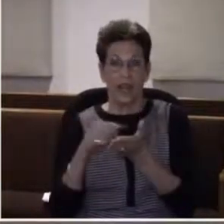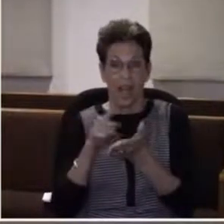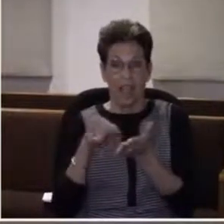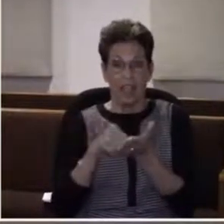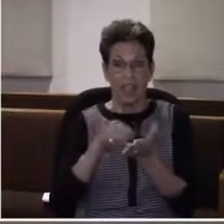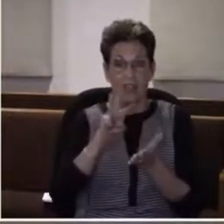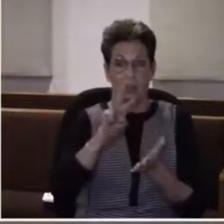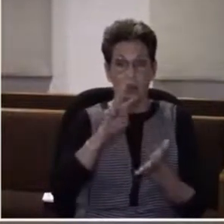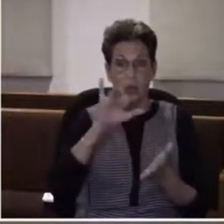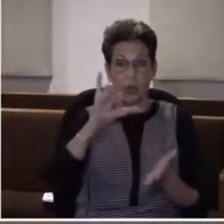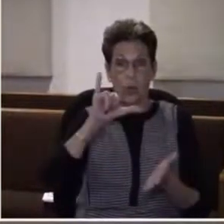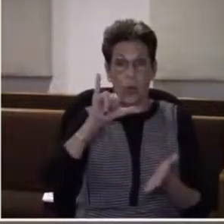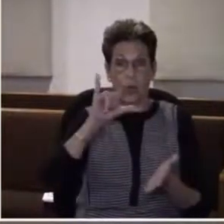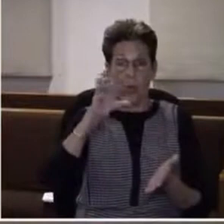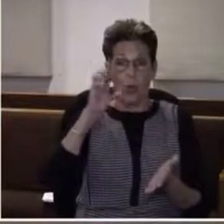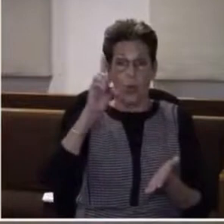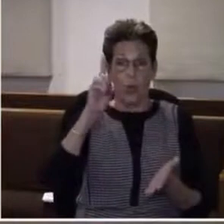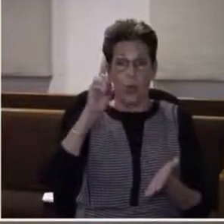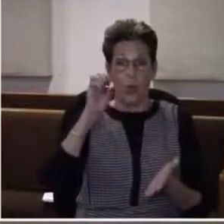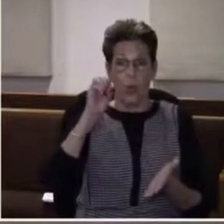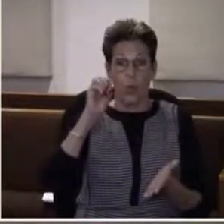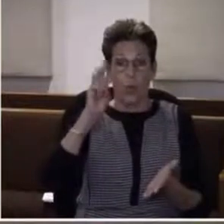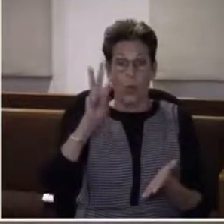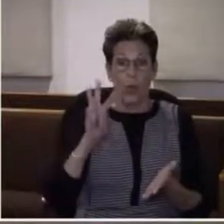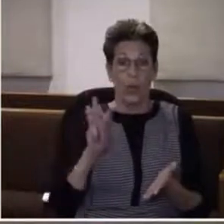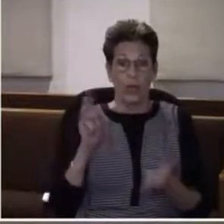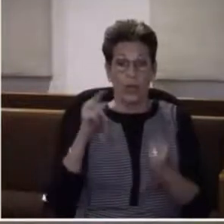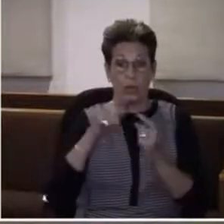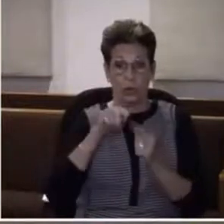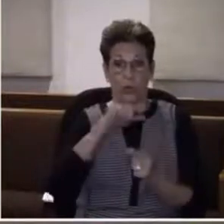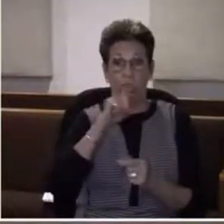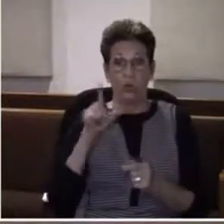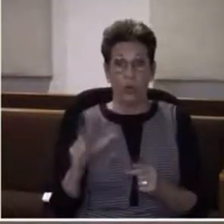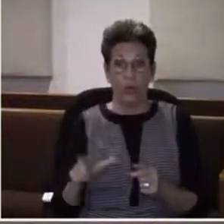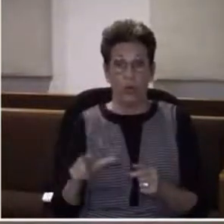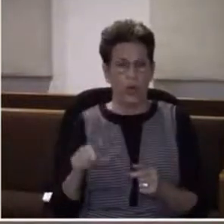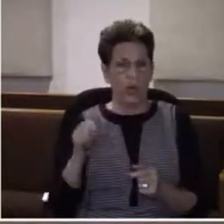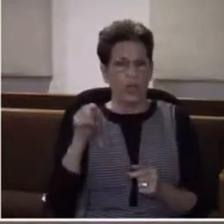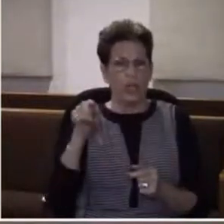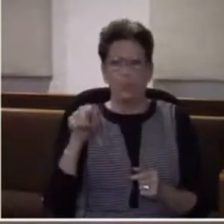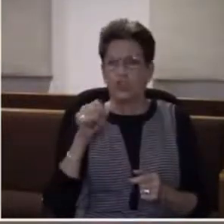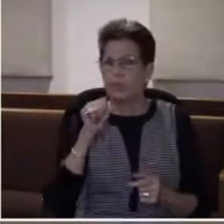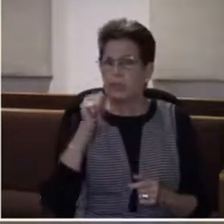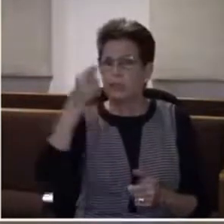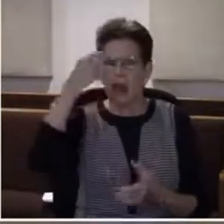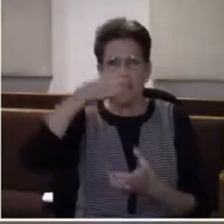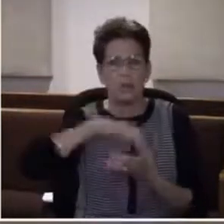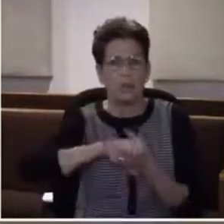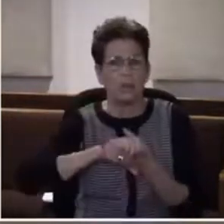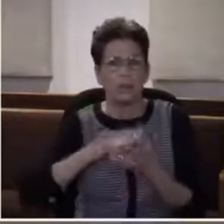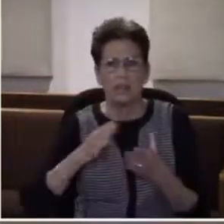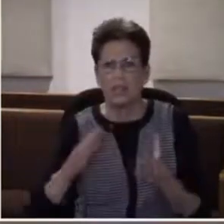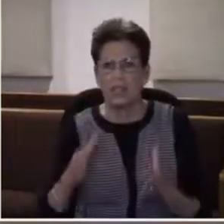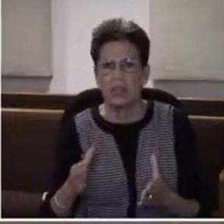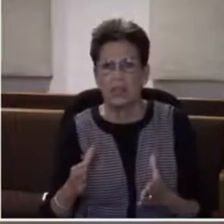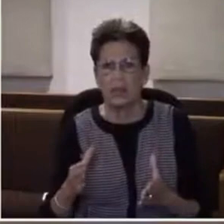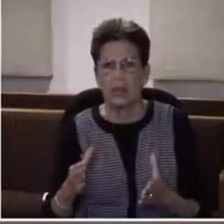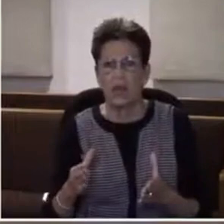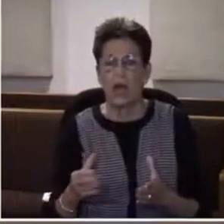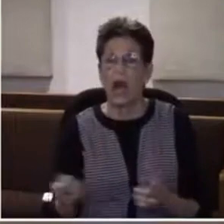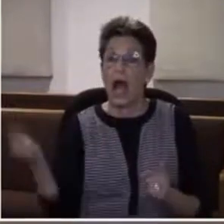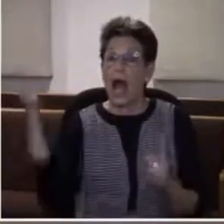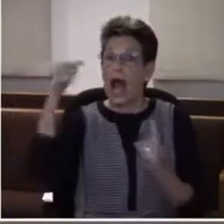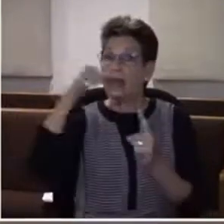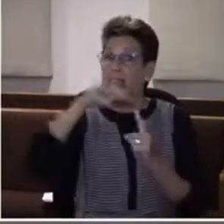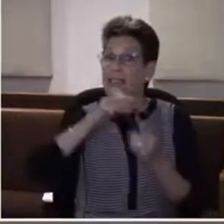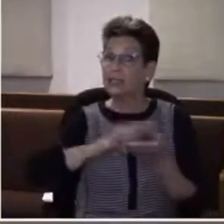at verse number 12, she's not a believer in verse number 12. She's actually, I don't believe, a believer until you come over to verse